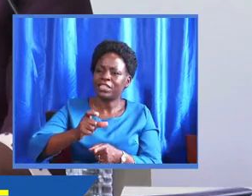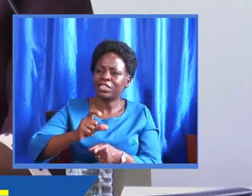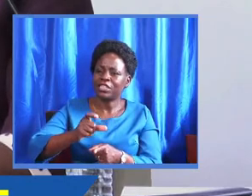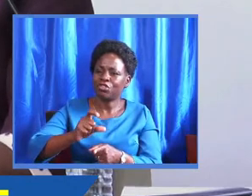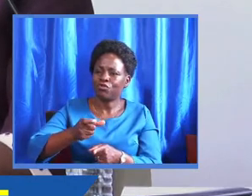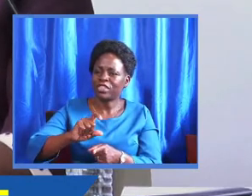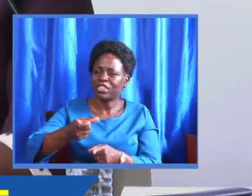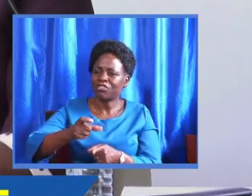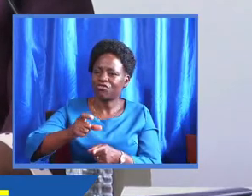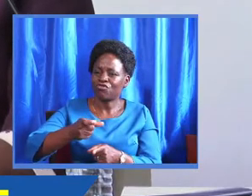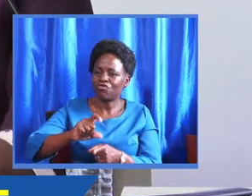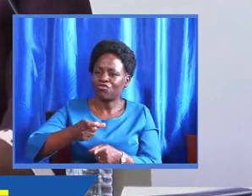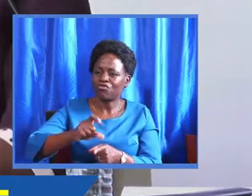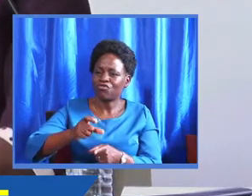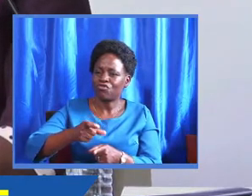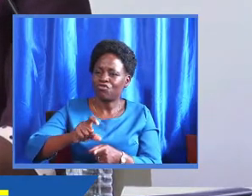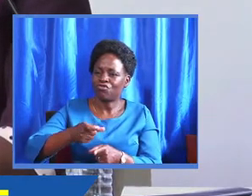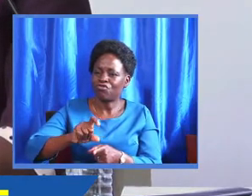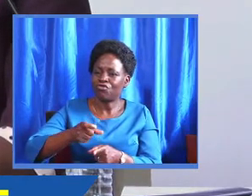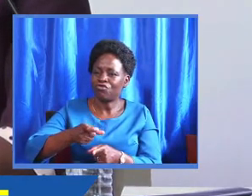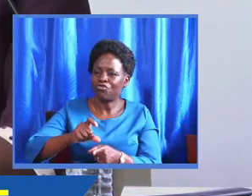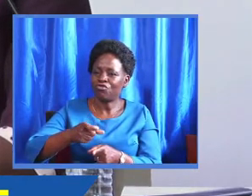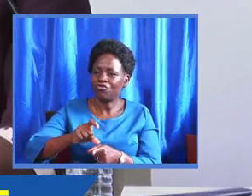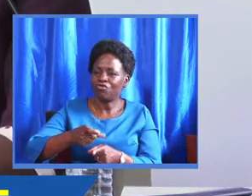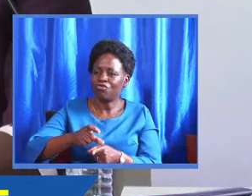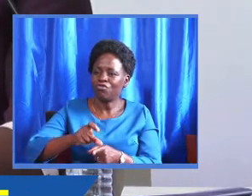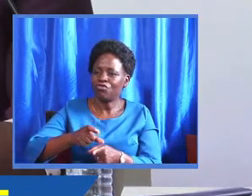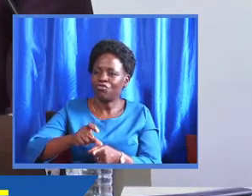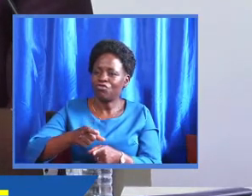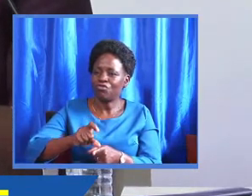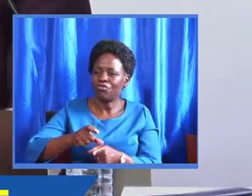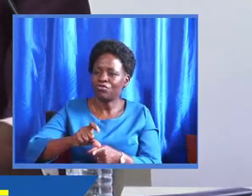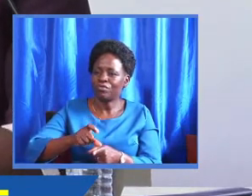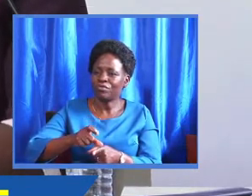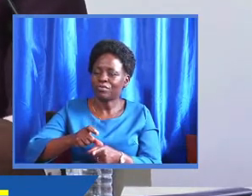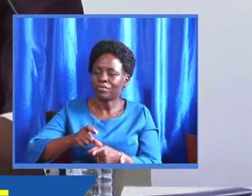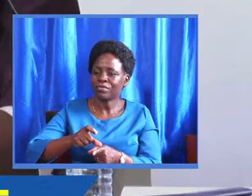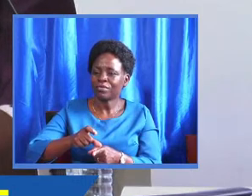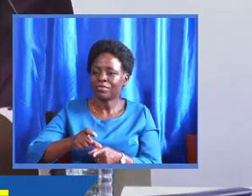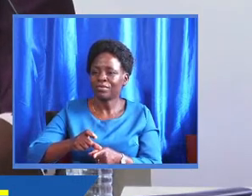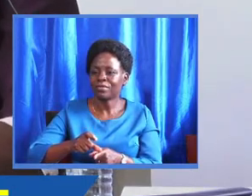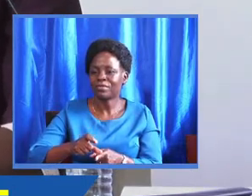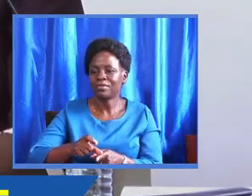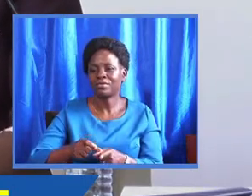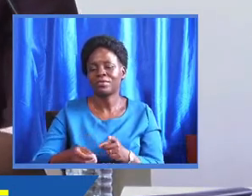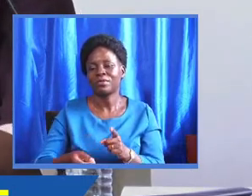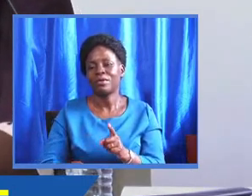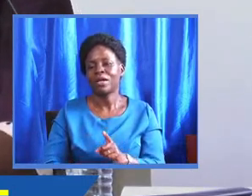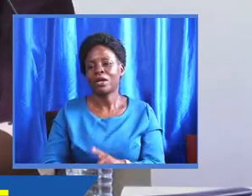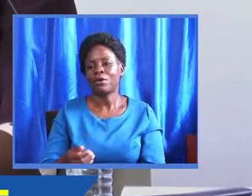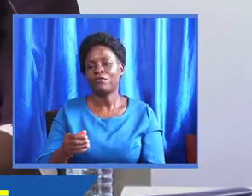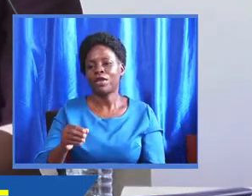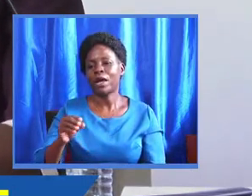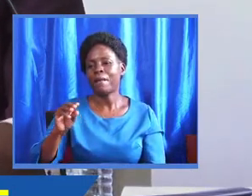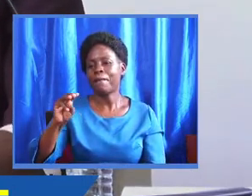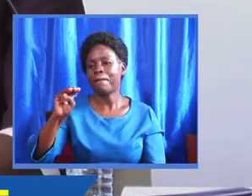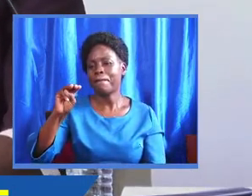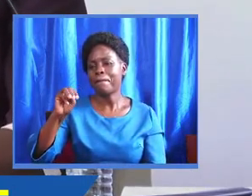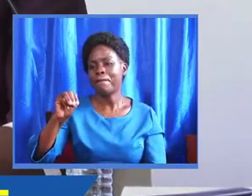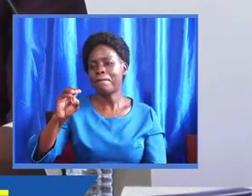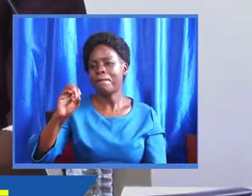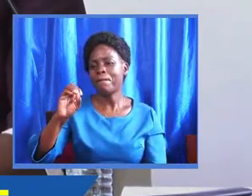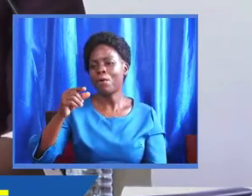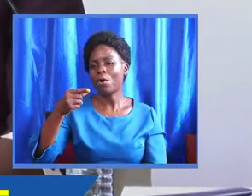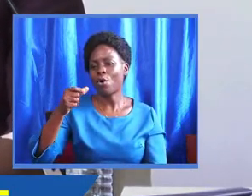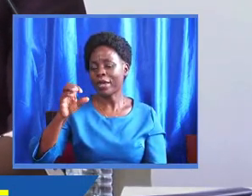tugiyite interest mu Buganda. Interest tekebwako bw'oba wafuna mortgage. Amagoba. Amagoba